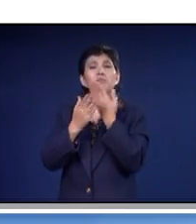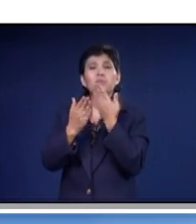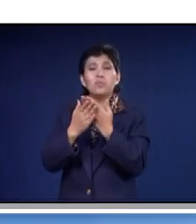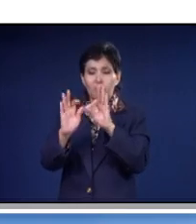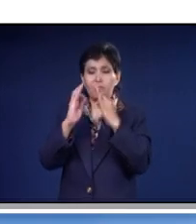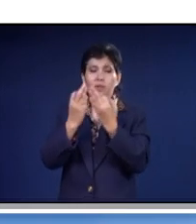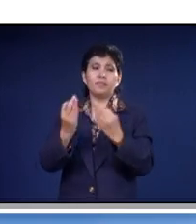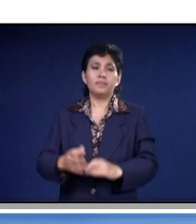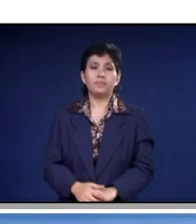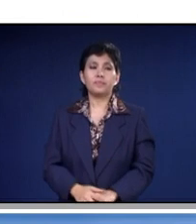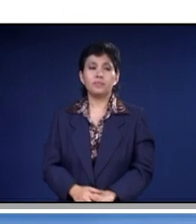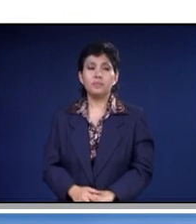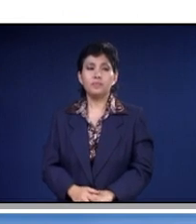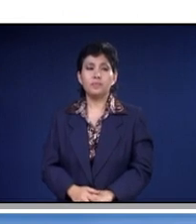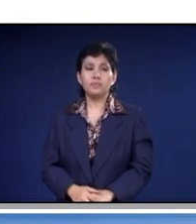between them.